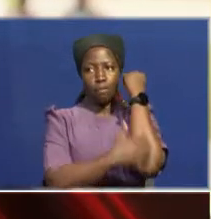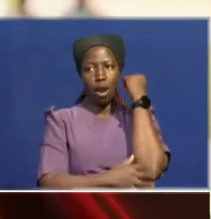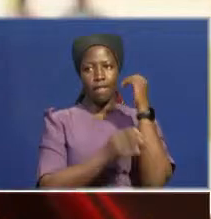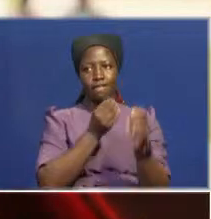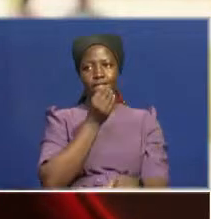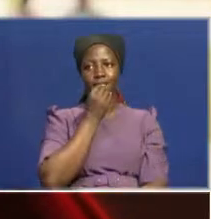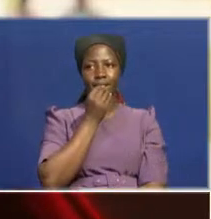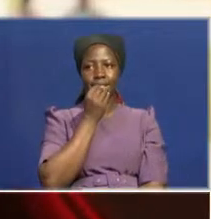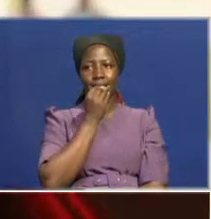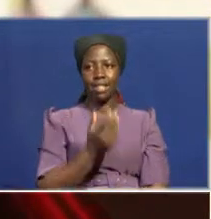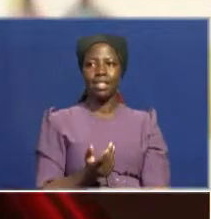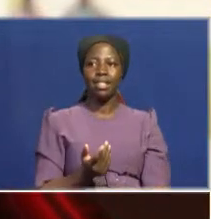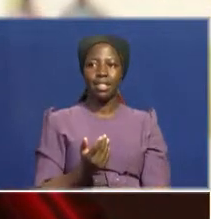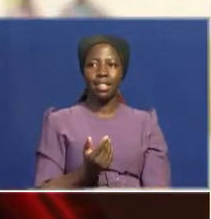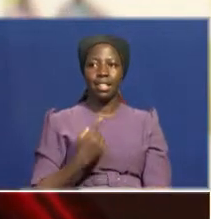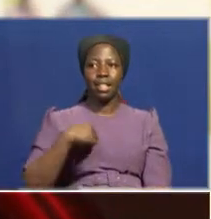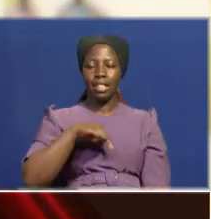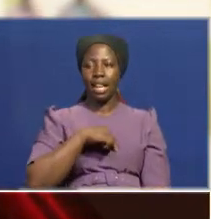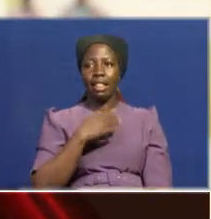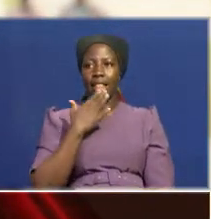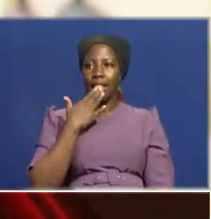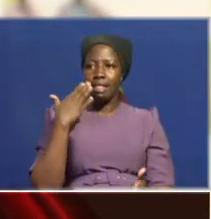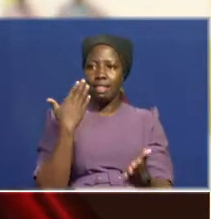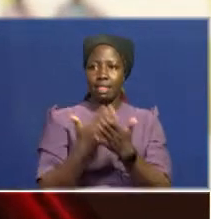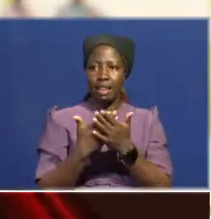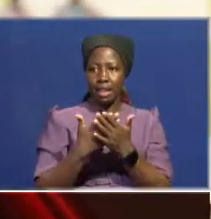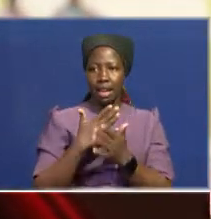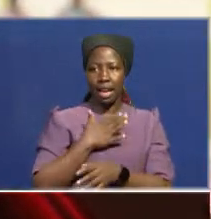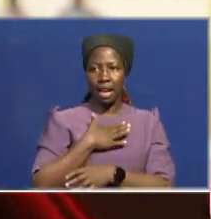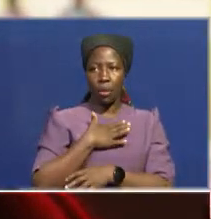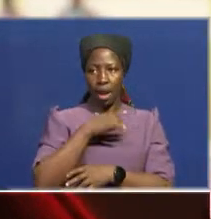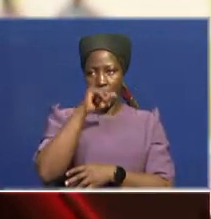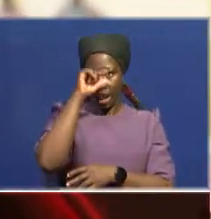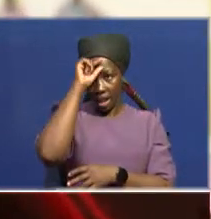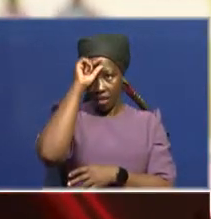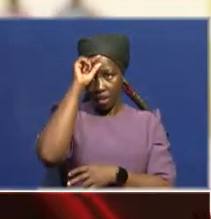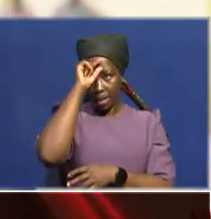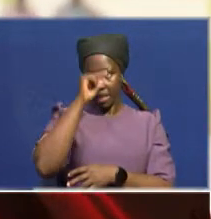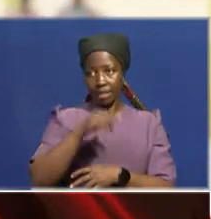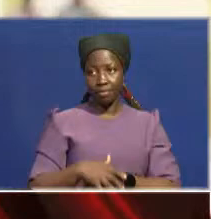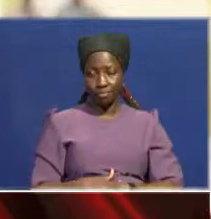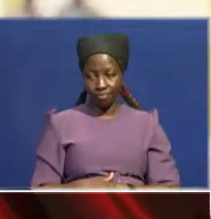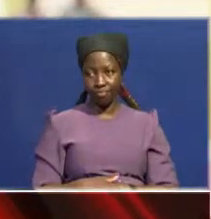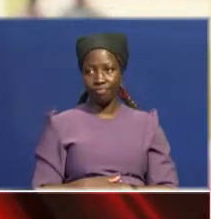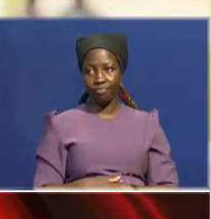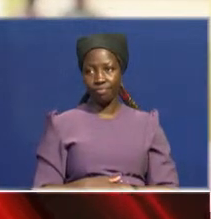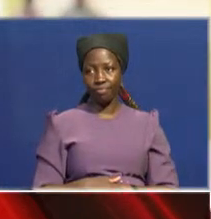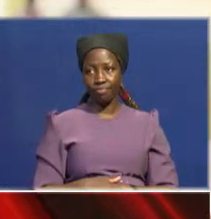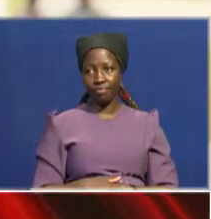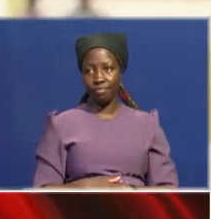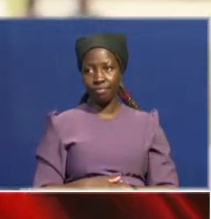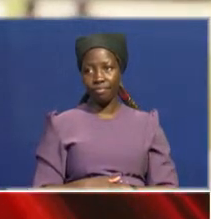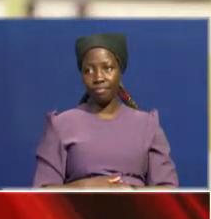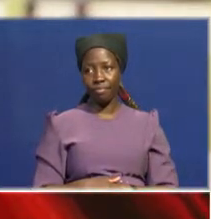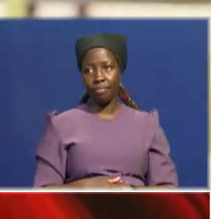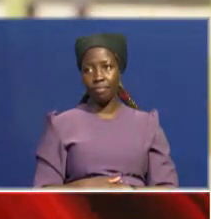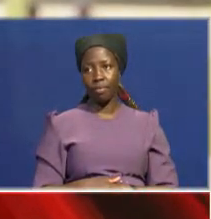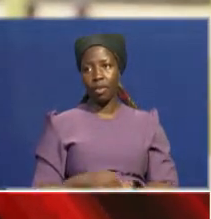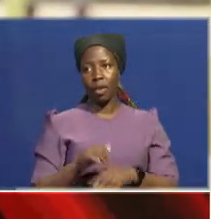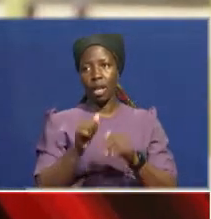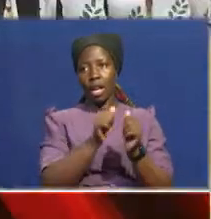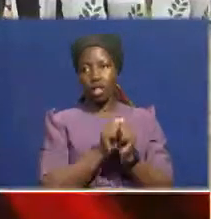kufutari, na tunashukuru pia serikali. Tuko na sisi hapo DC pamoja